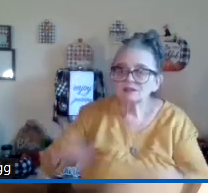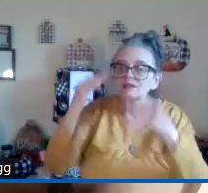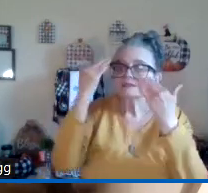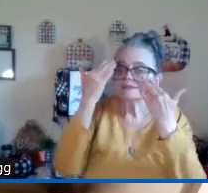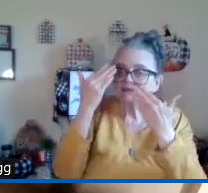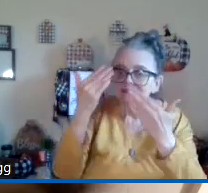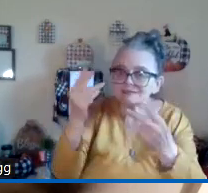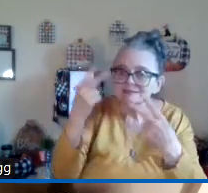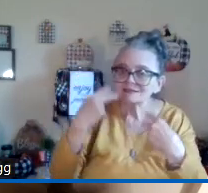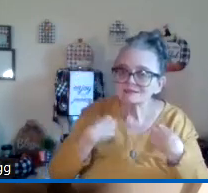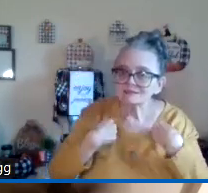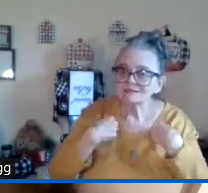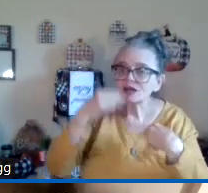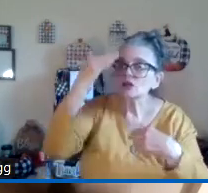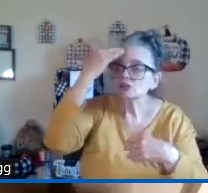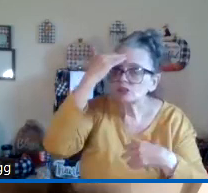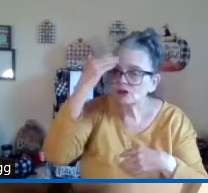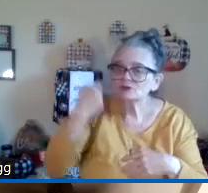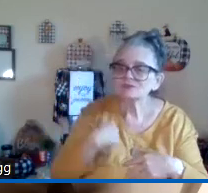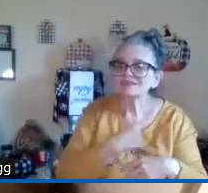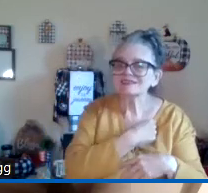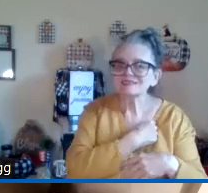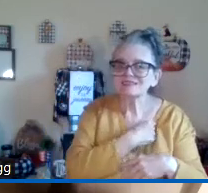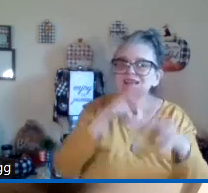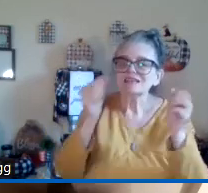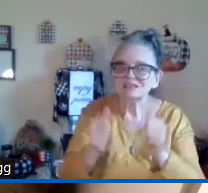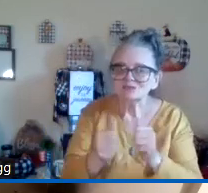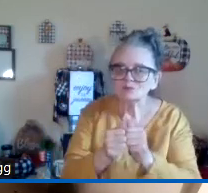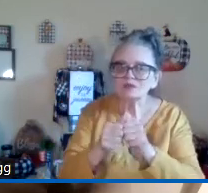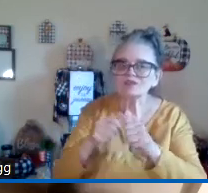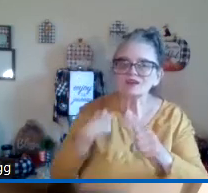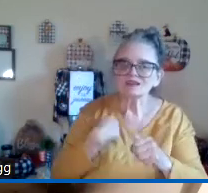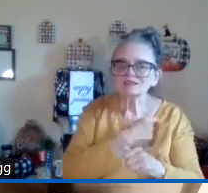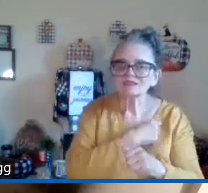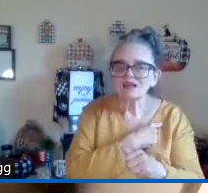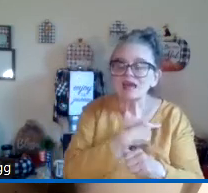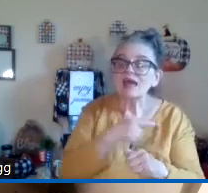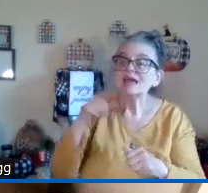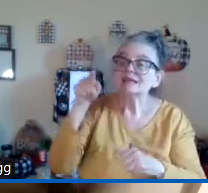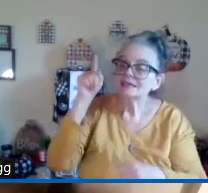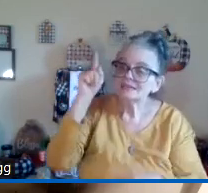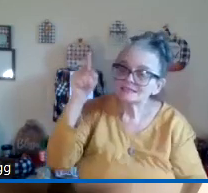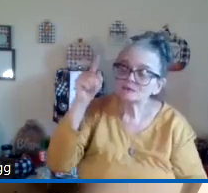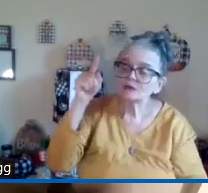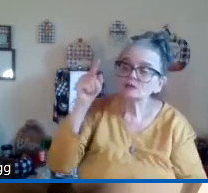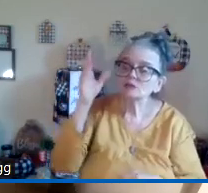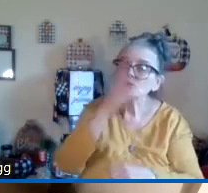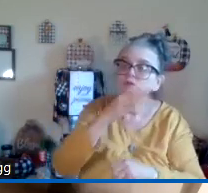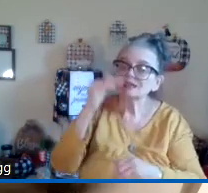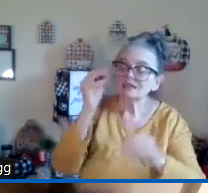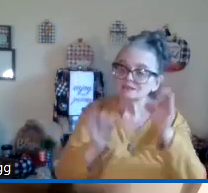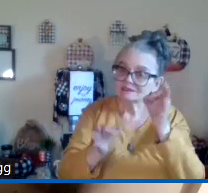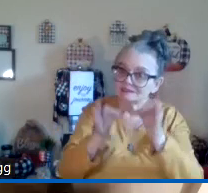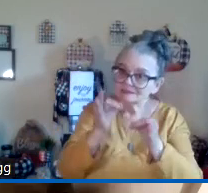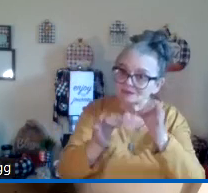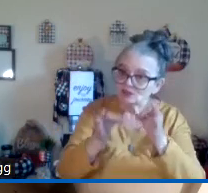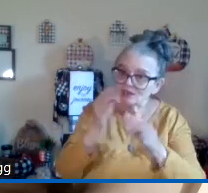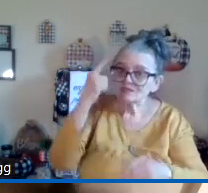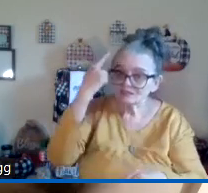them 3 times, and they continue to do it that way. Your children,